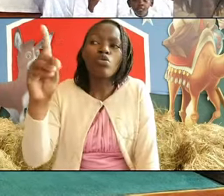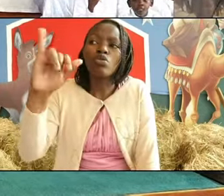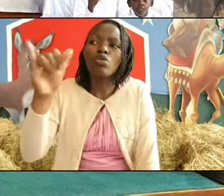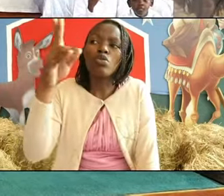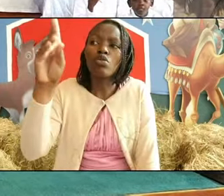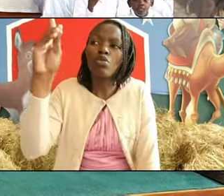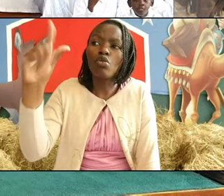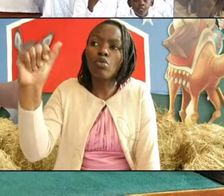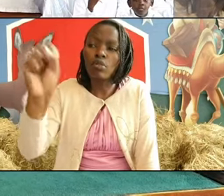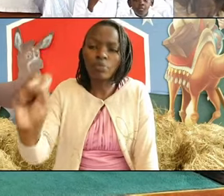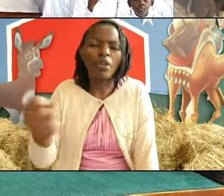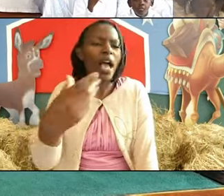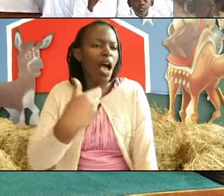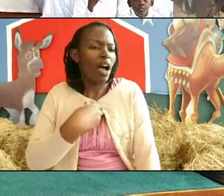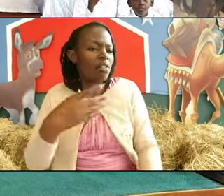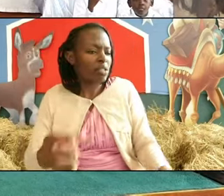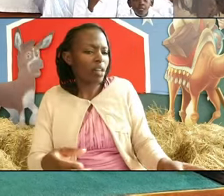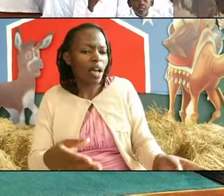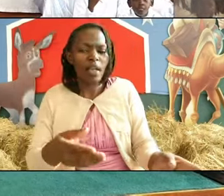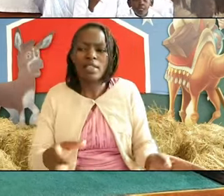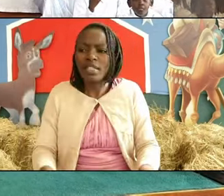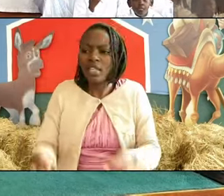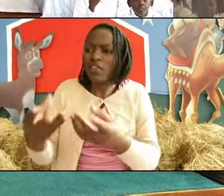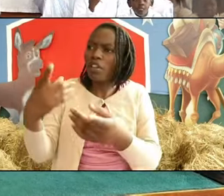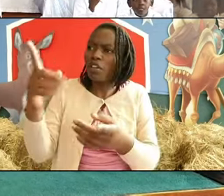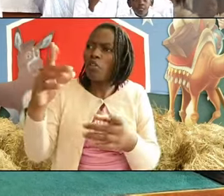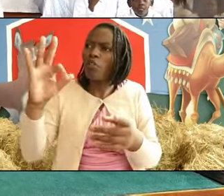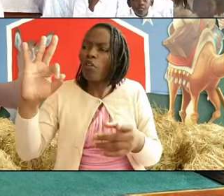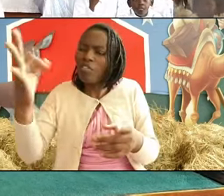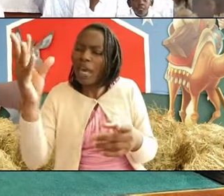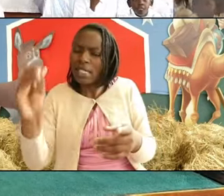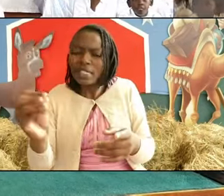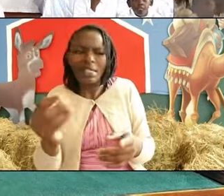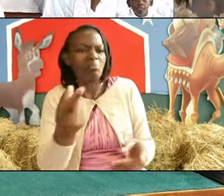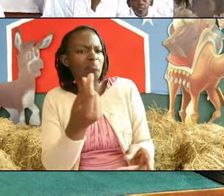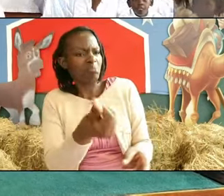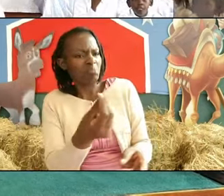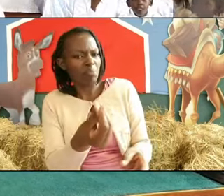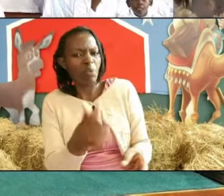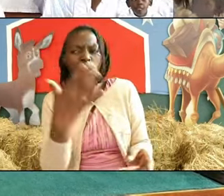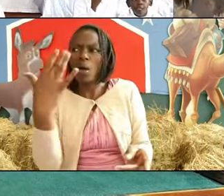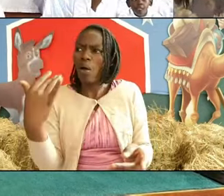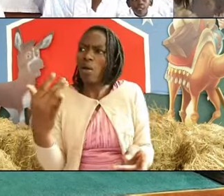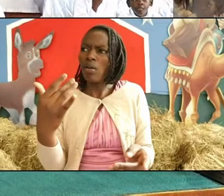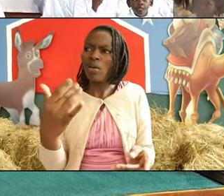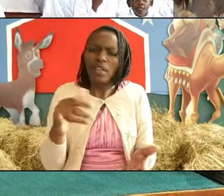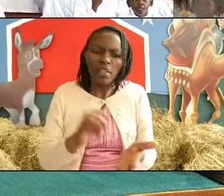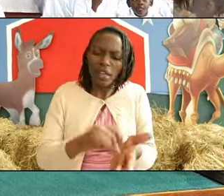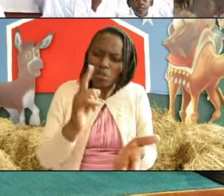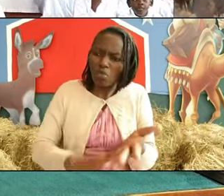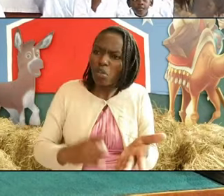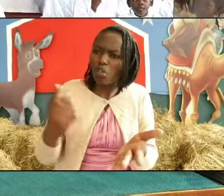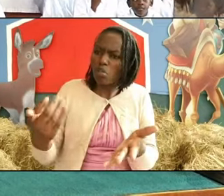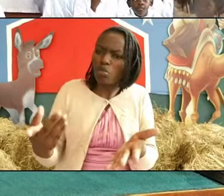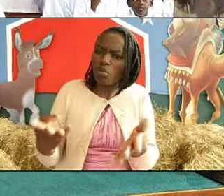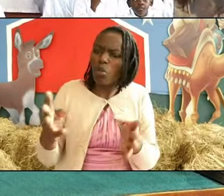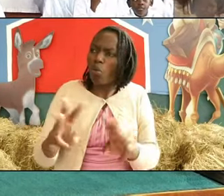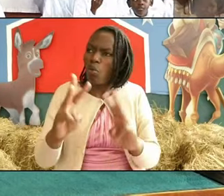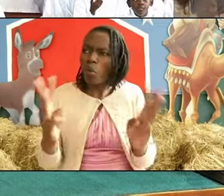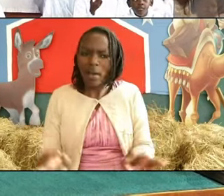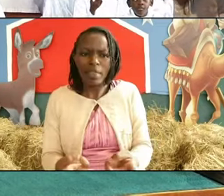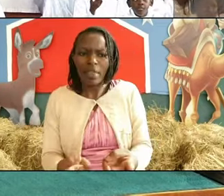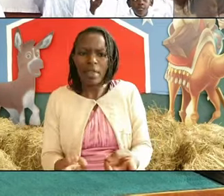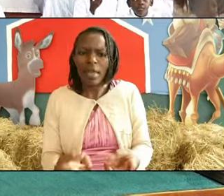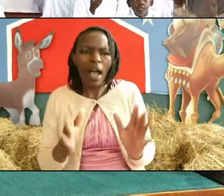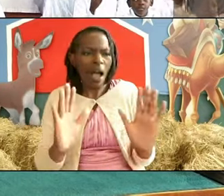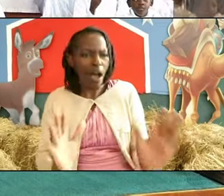for 30 pieces of silver. 30 pieces of silver. That is what you're worth to him. The price